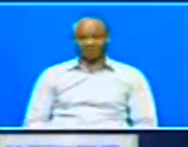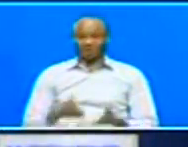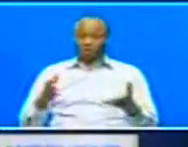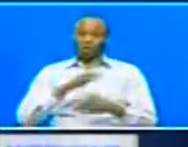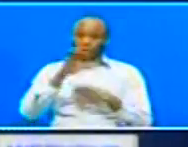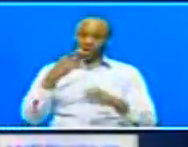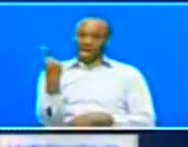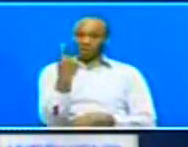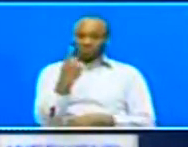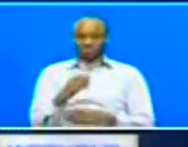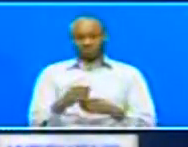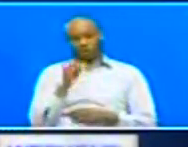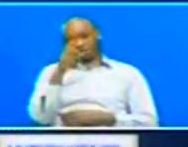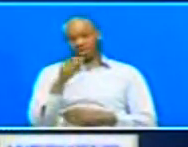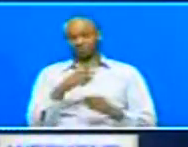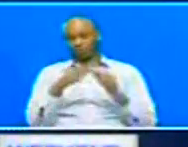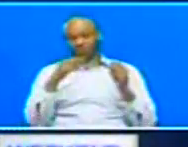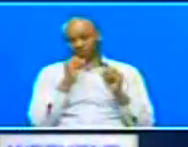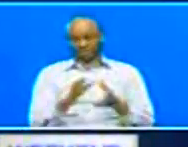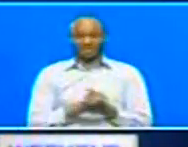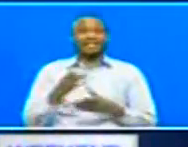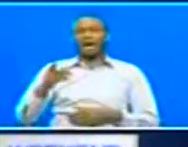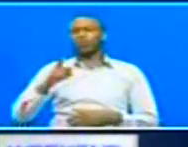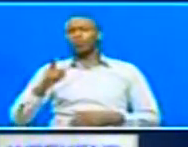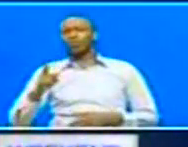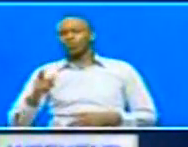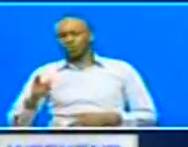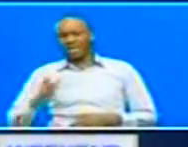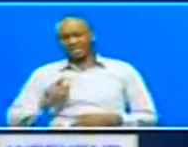we are all alone, ladies and gentlemen. And speaking of ladies,